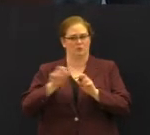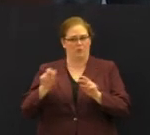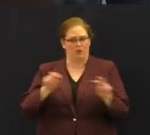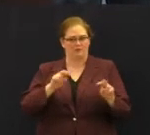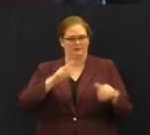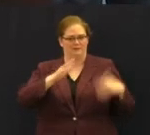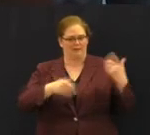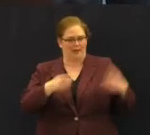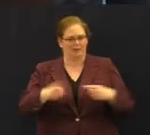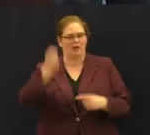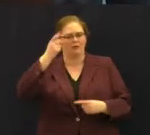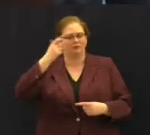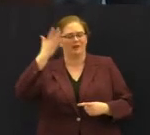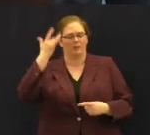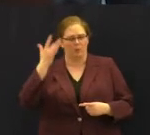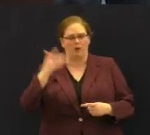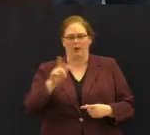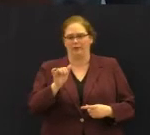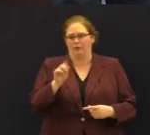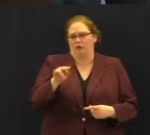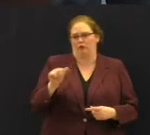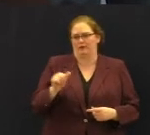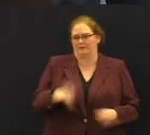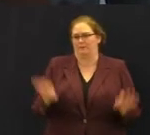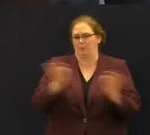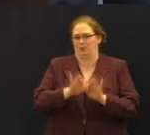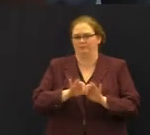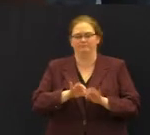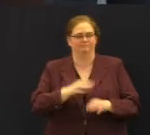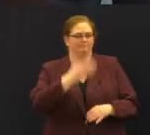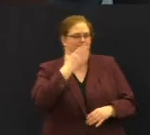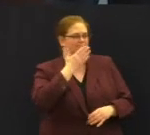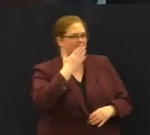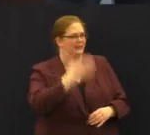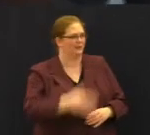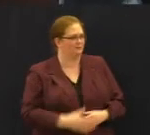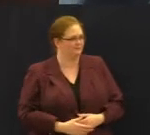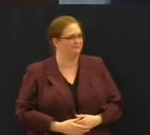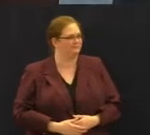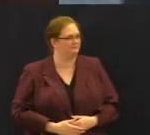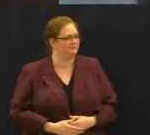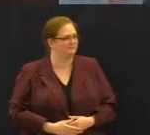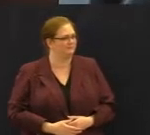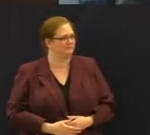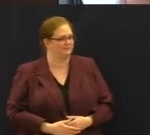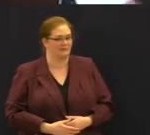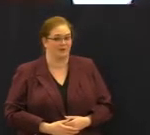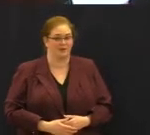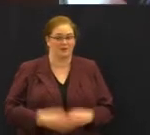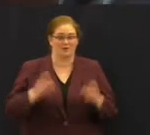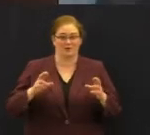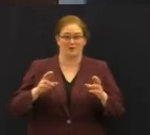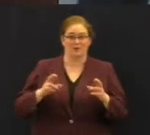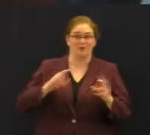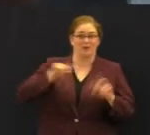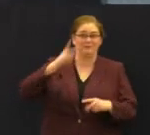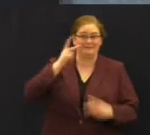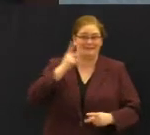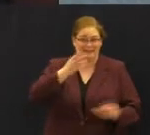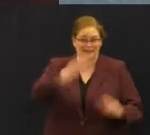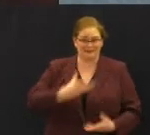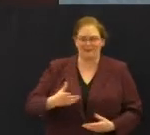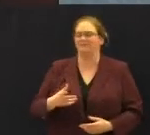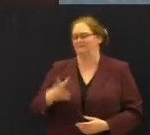and to understand why this LERD is important. Thank you. I Thank appreciate you. We'll be up to see it. Let us know. it. I will.